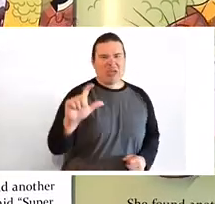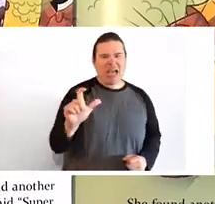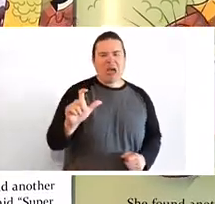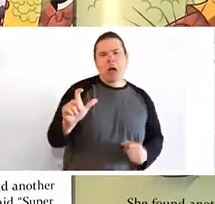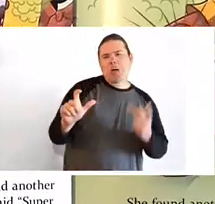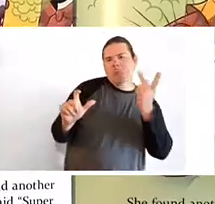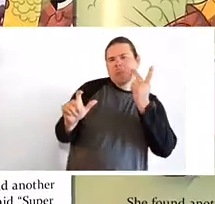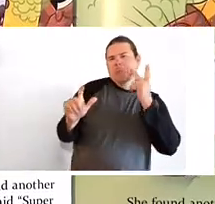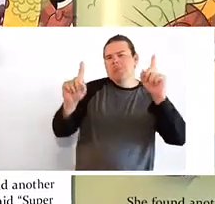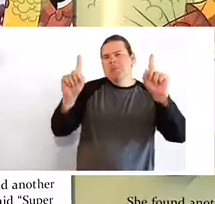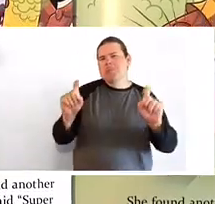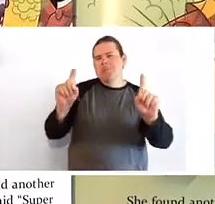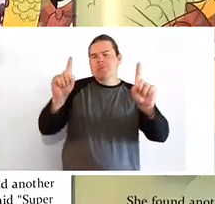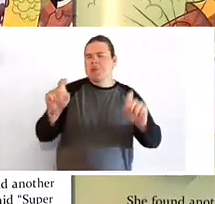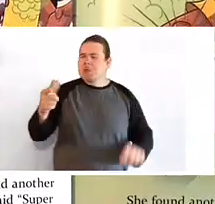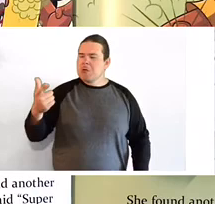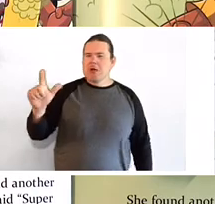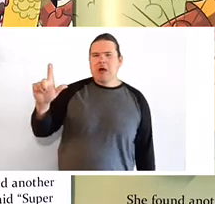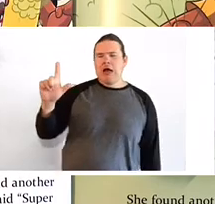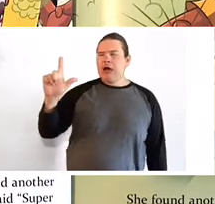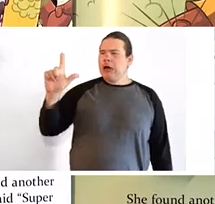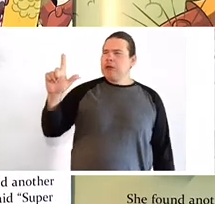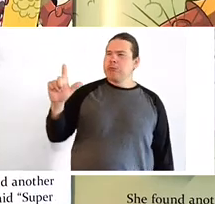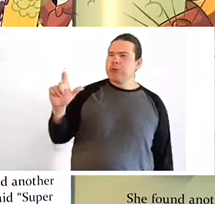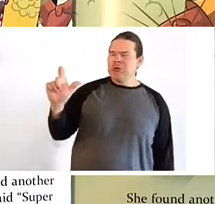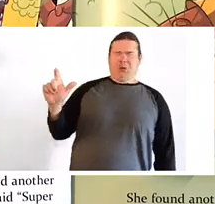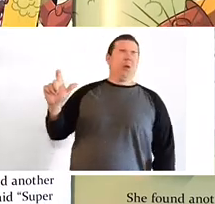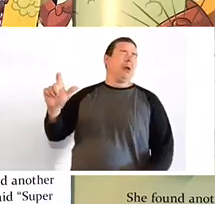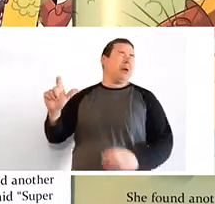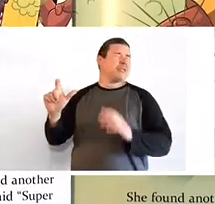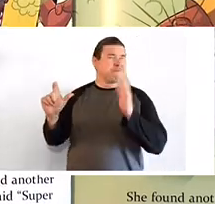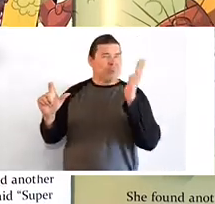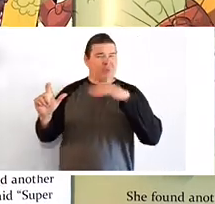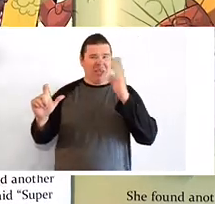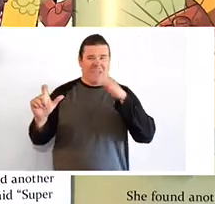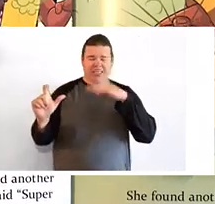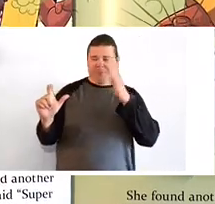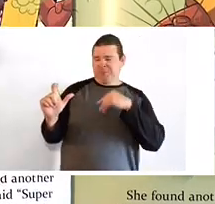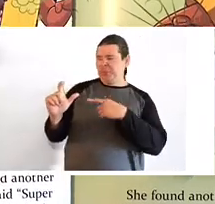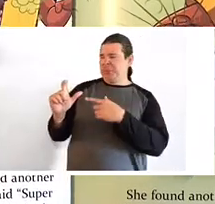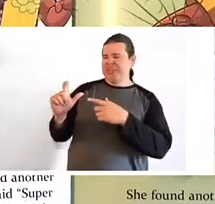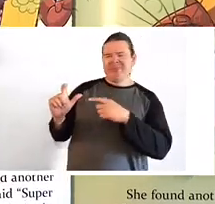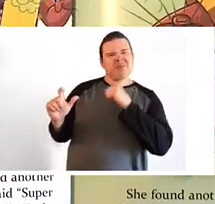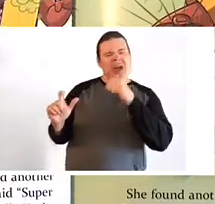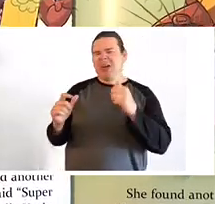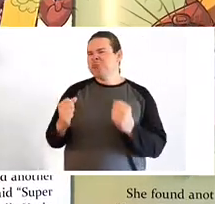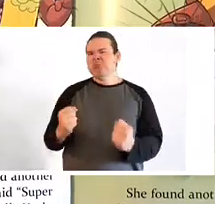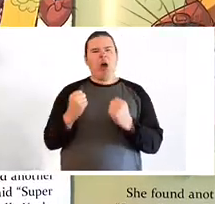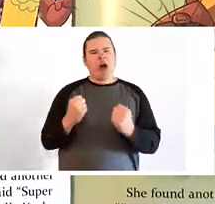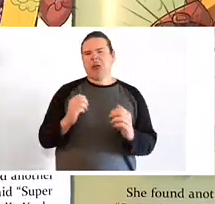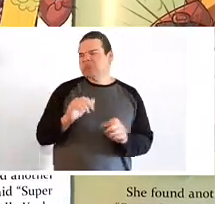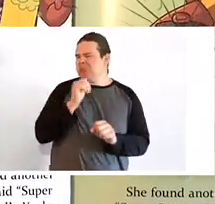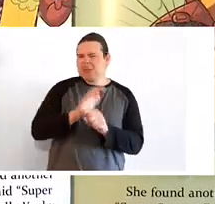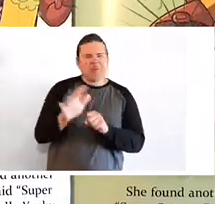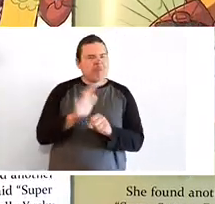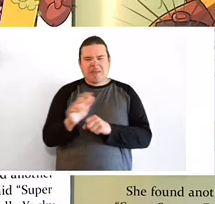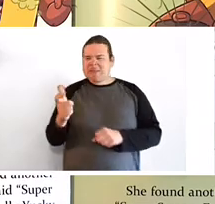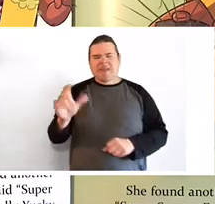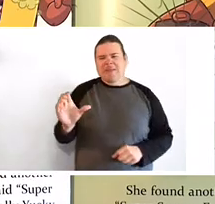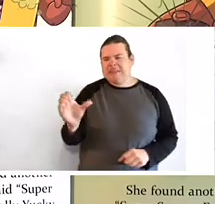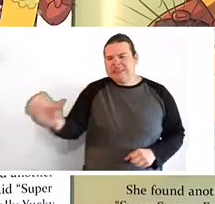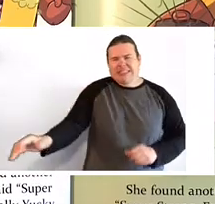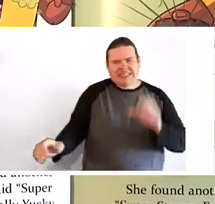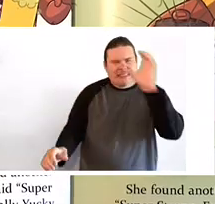and gave a spritz and said, "Ugh, yuck, but not strong